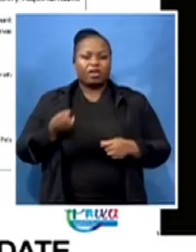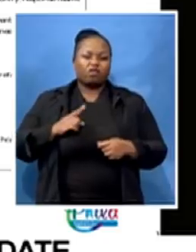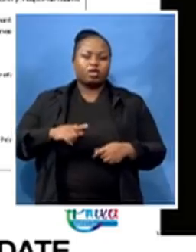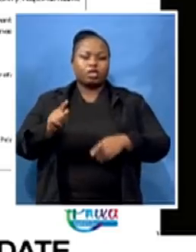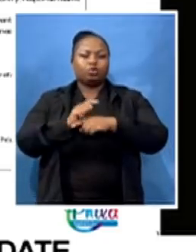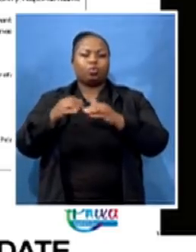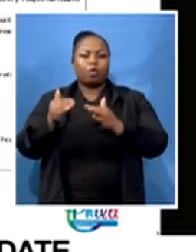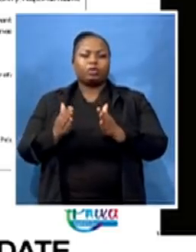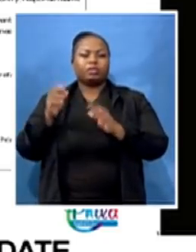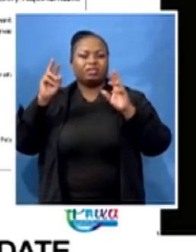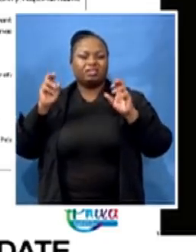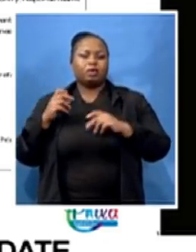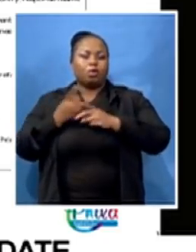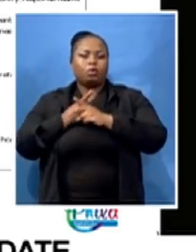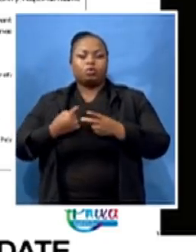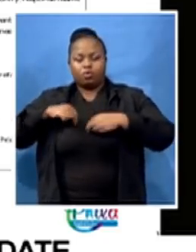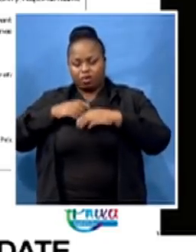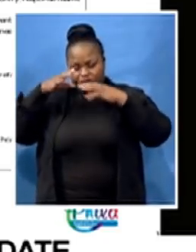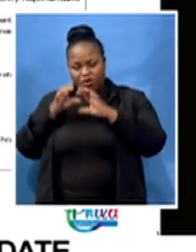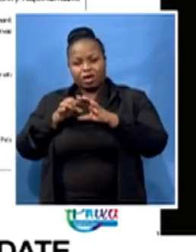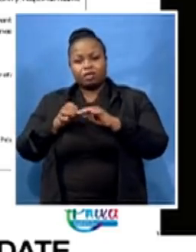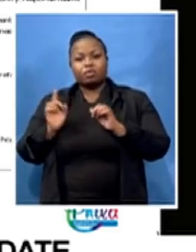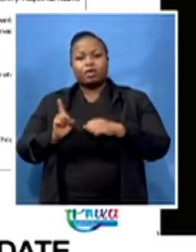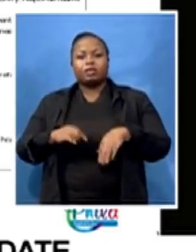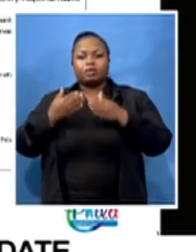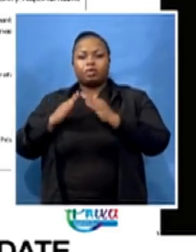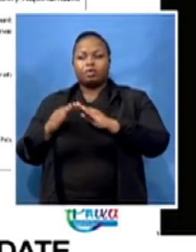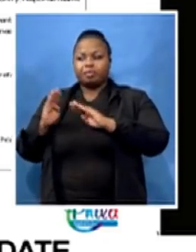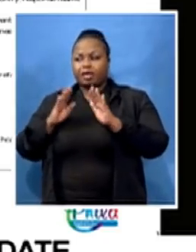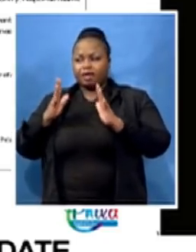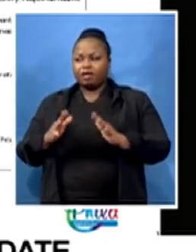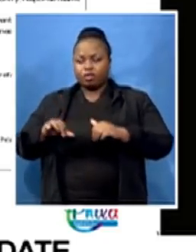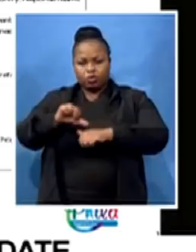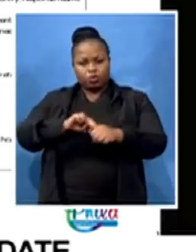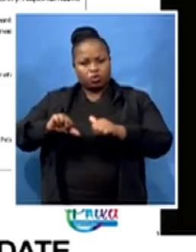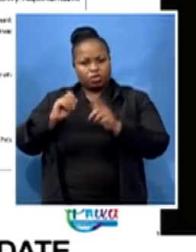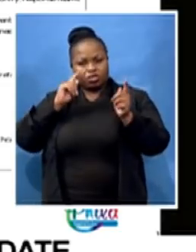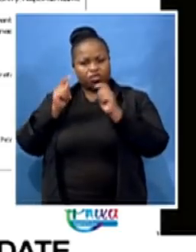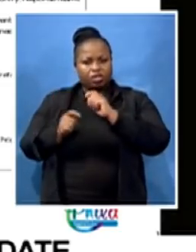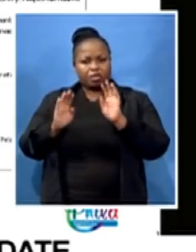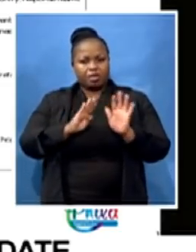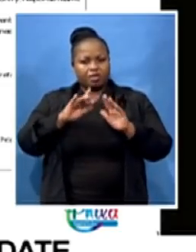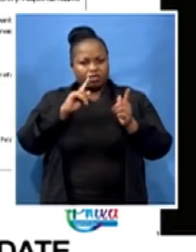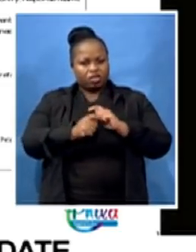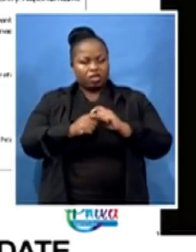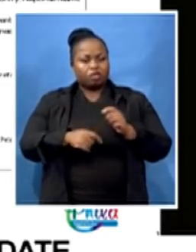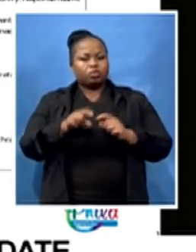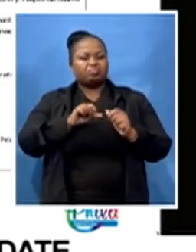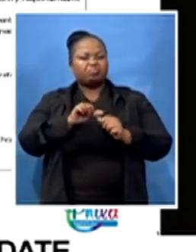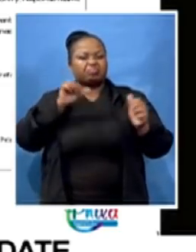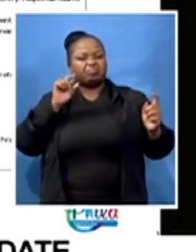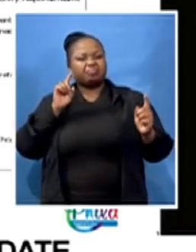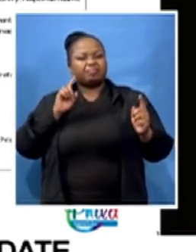of behavior, social and behavioral change, dealing with issues of social distancing, environmental cleaning,